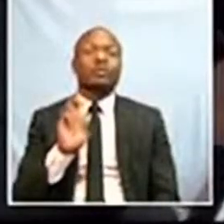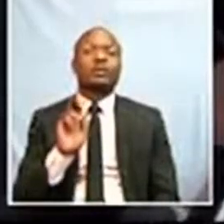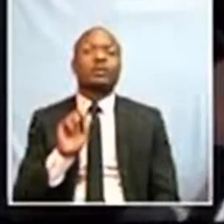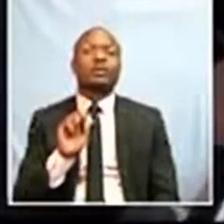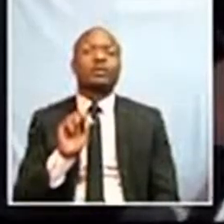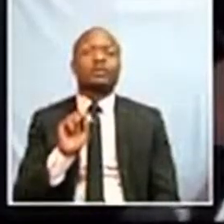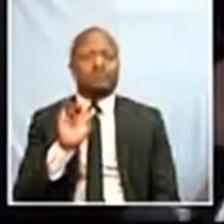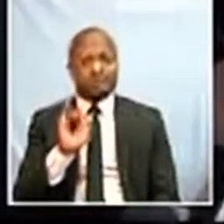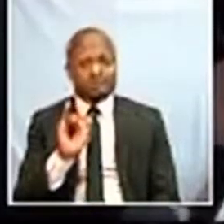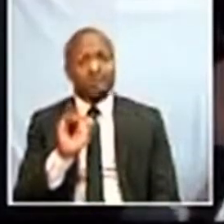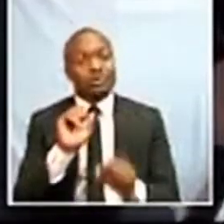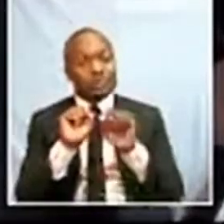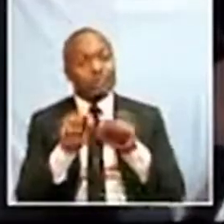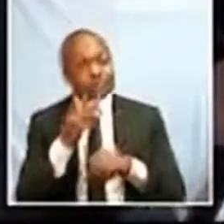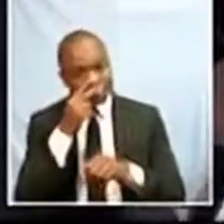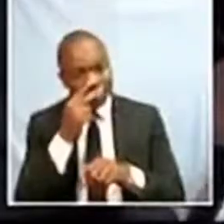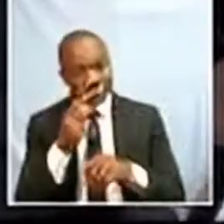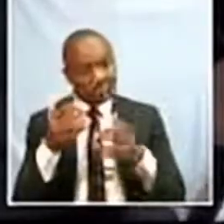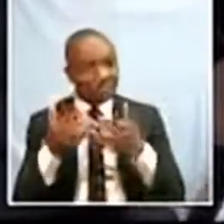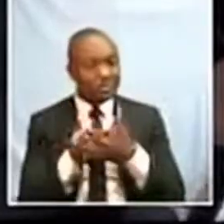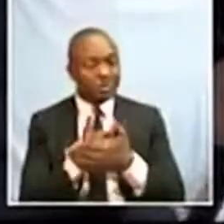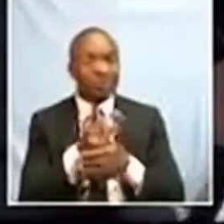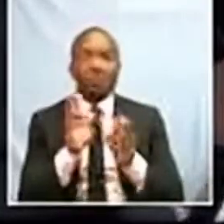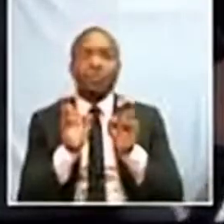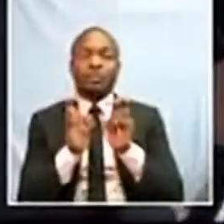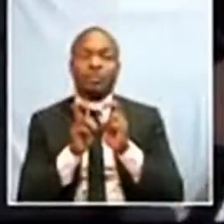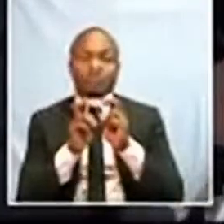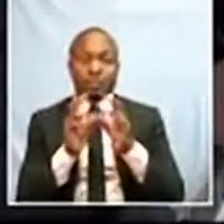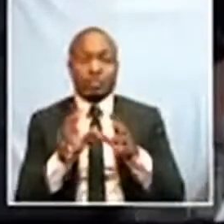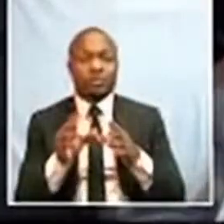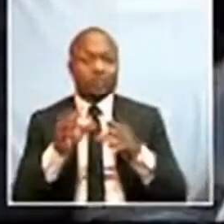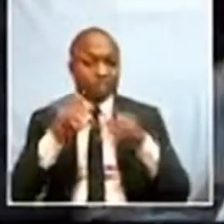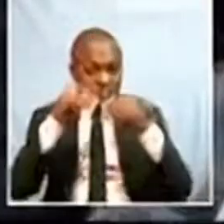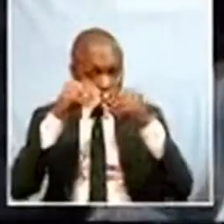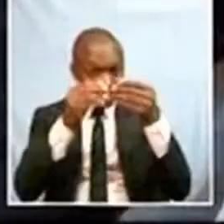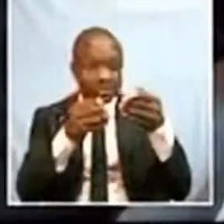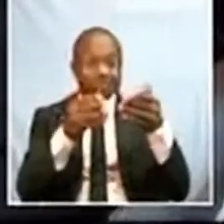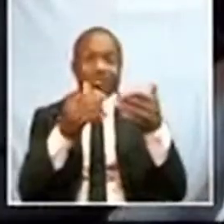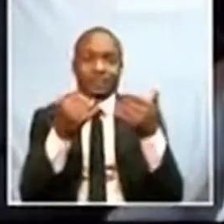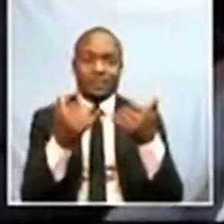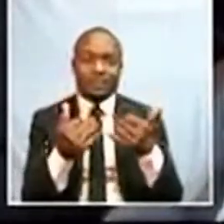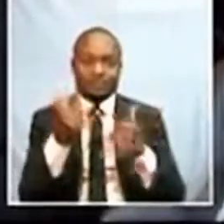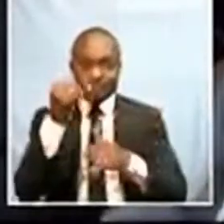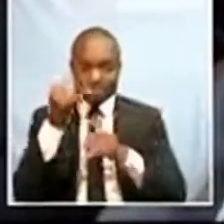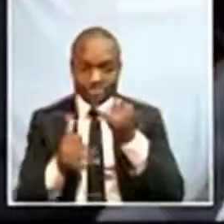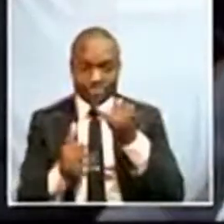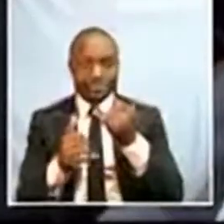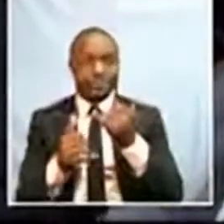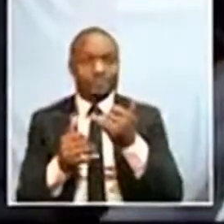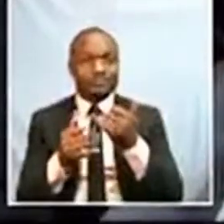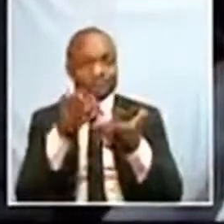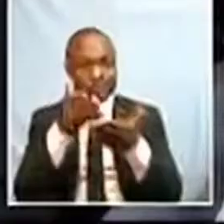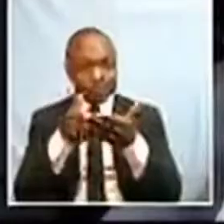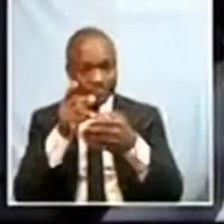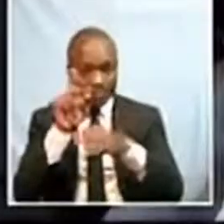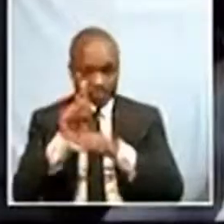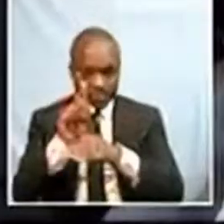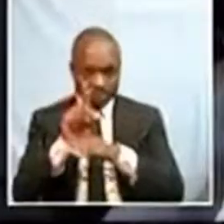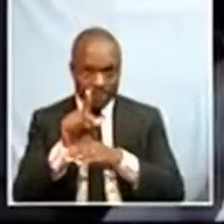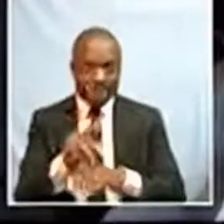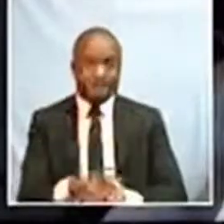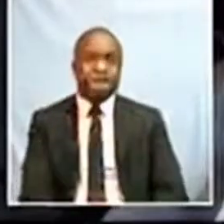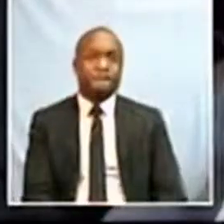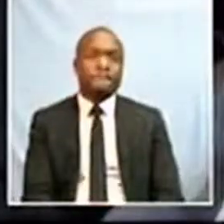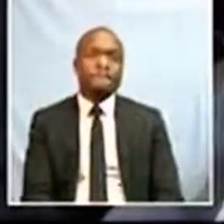we relate it with the new contractor who you have contracted now to complete this project?